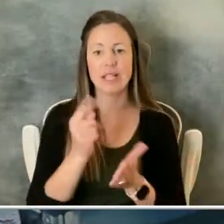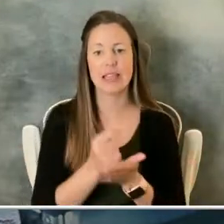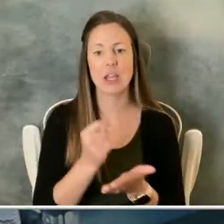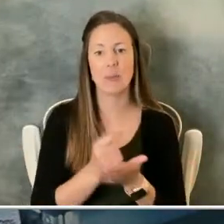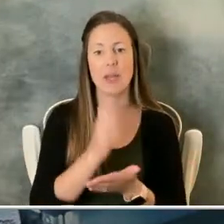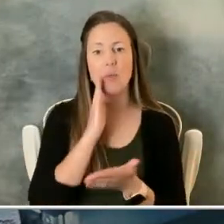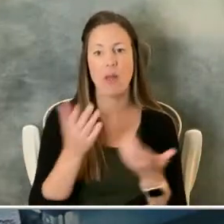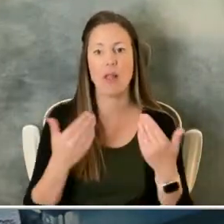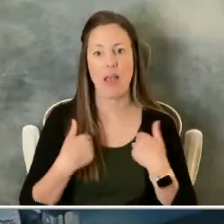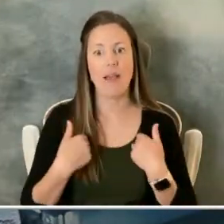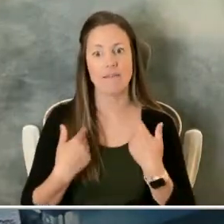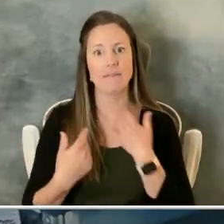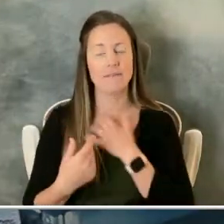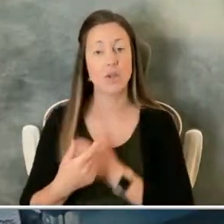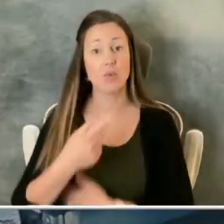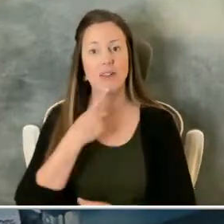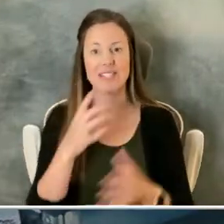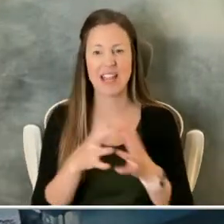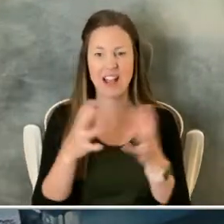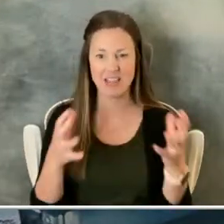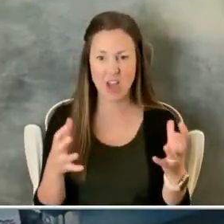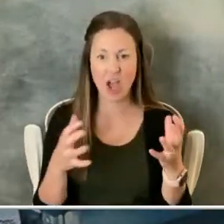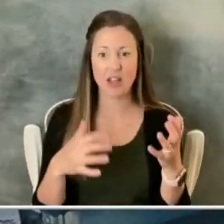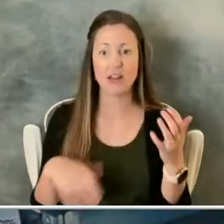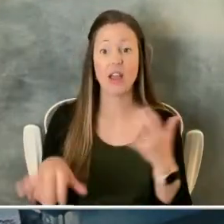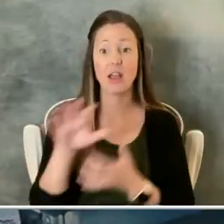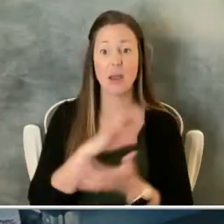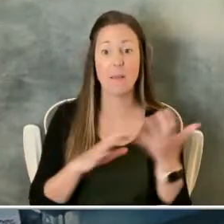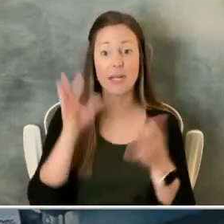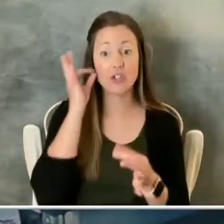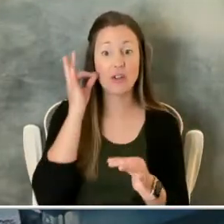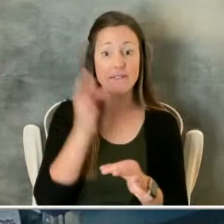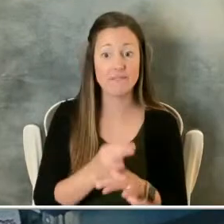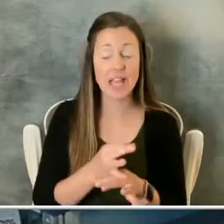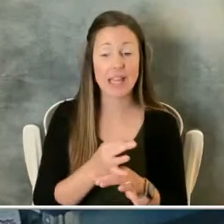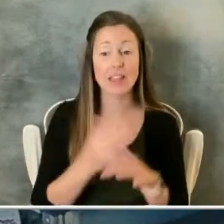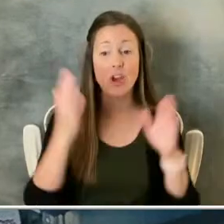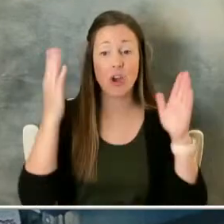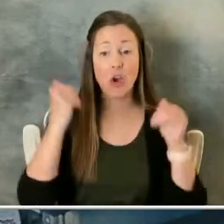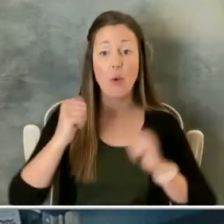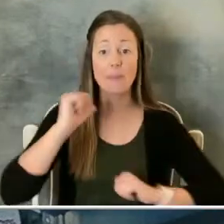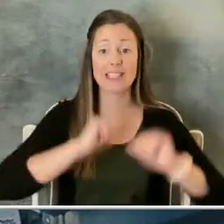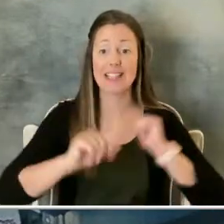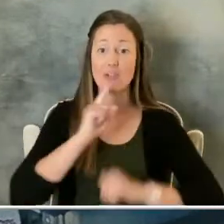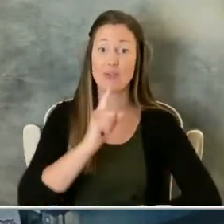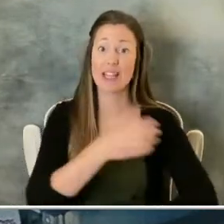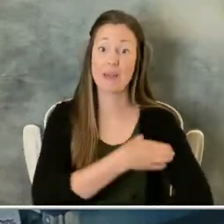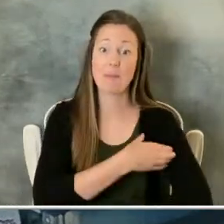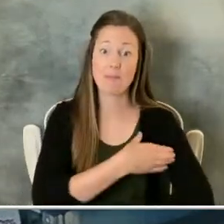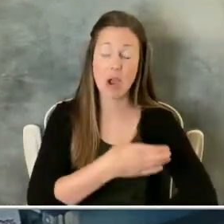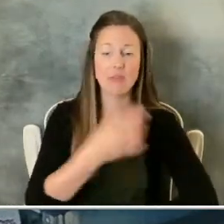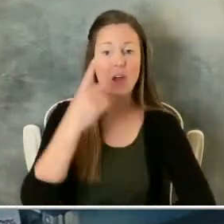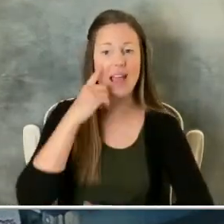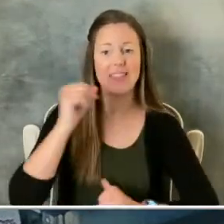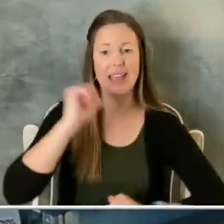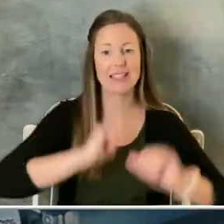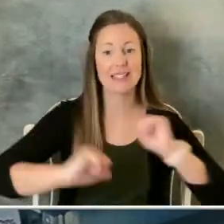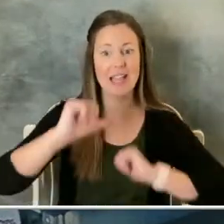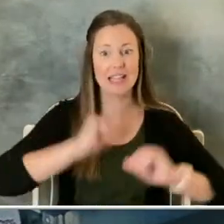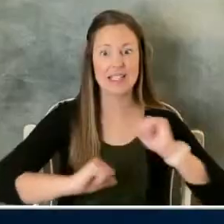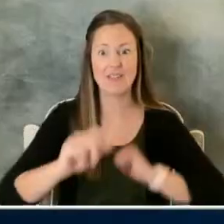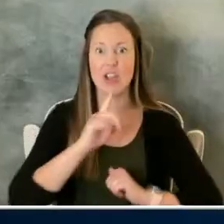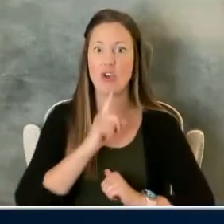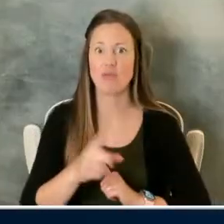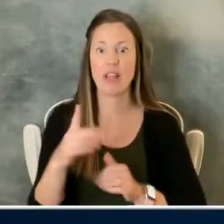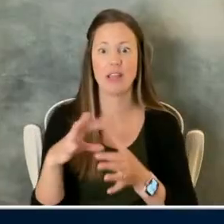the combination of faith, hope, and science is powerful. I think the scientific engines are turned on around long COVID. I